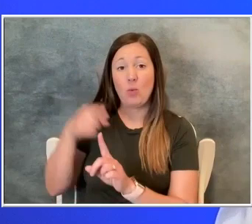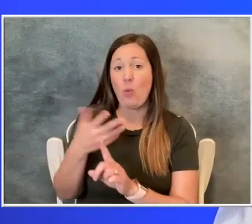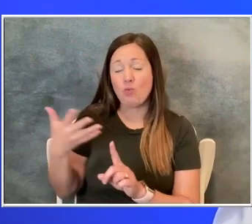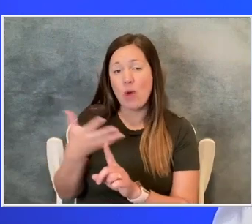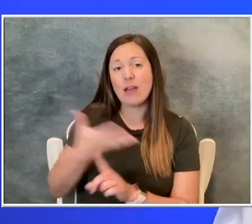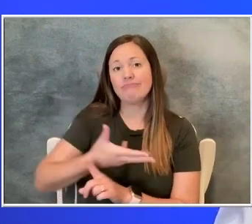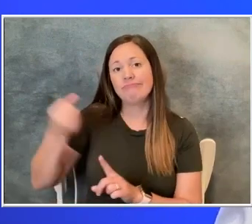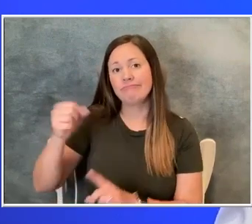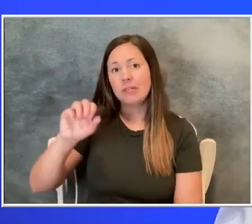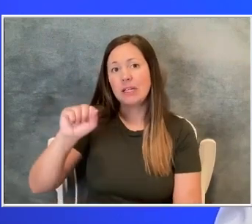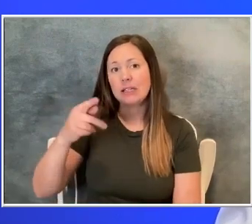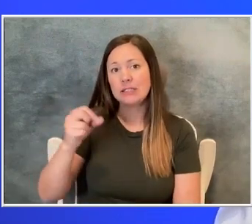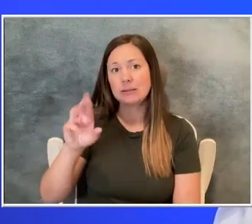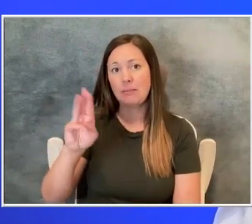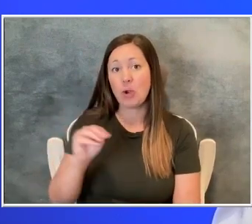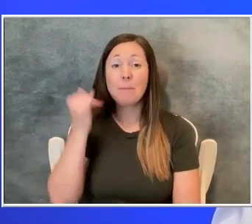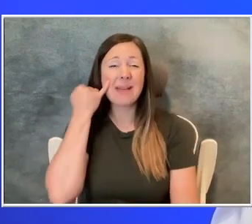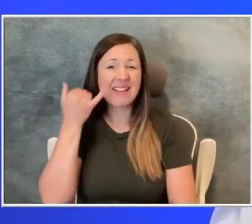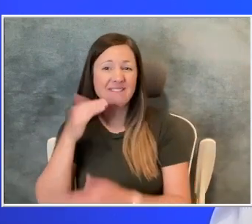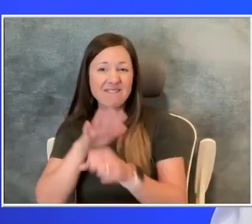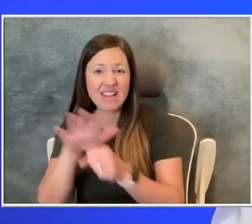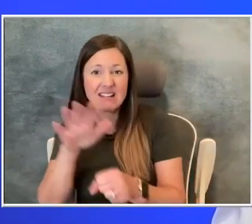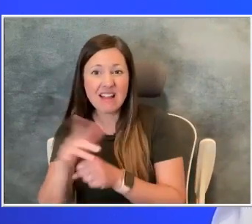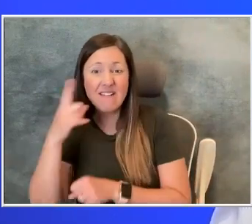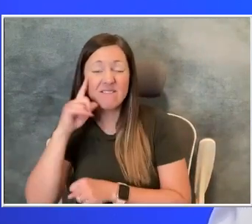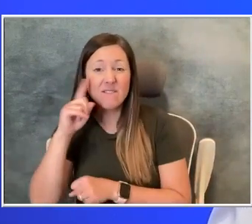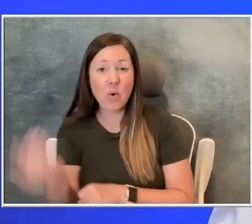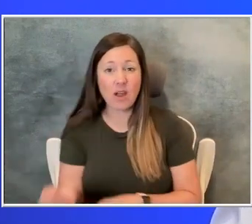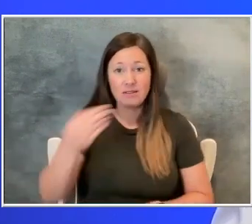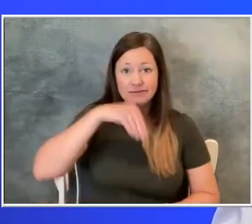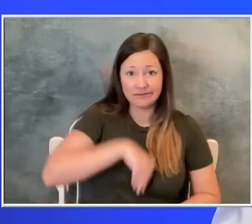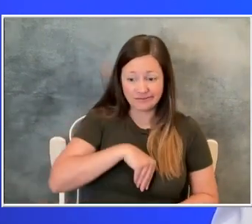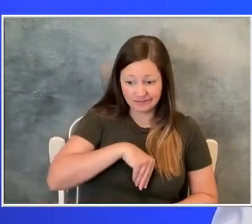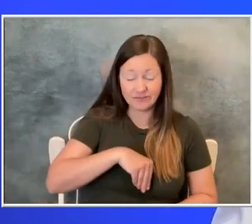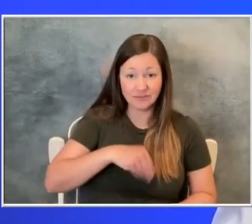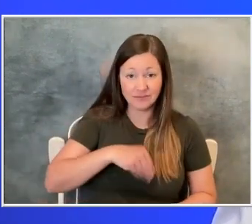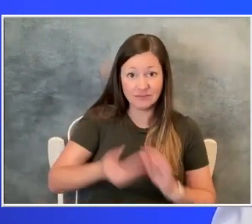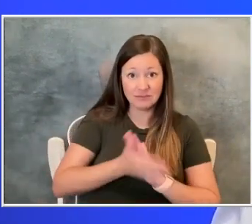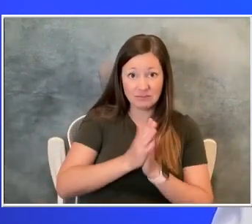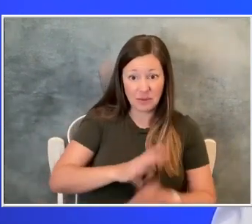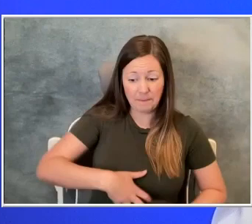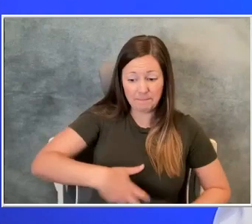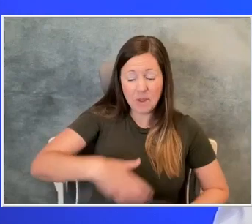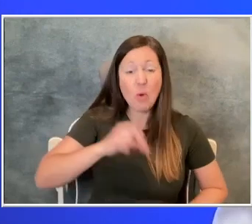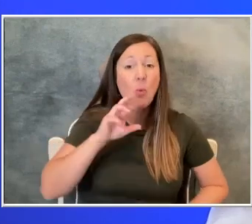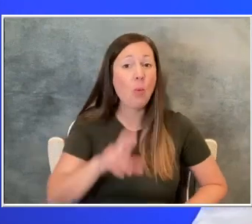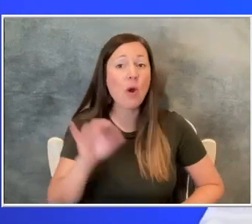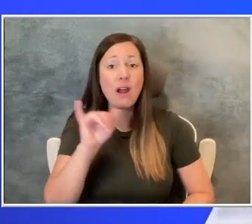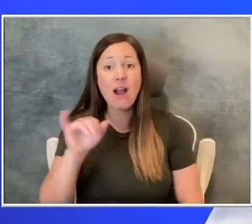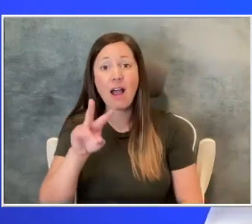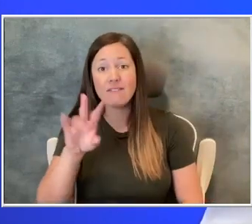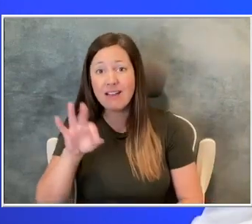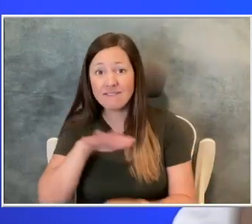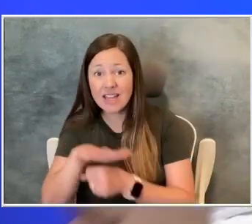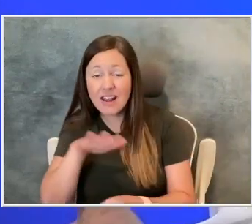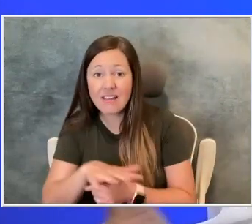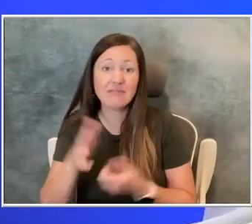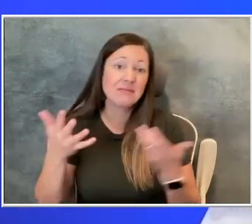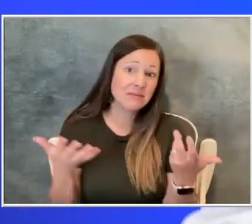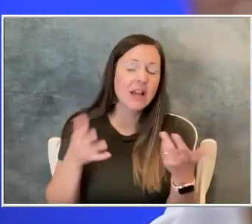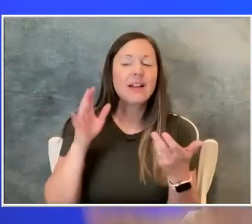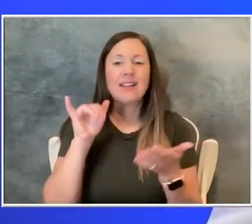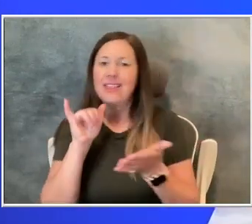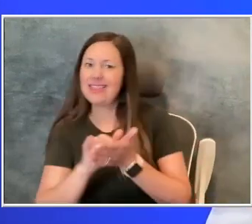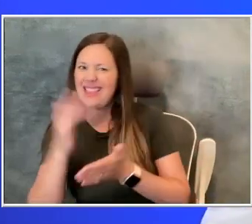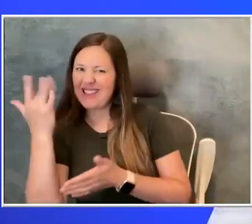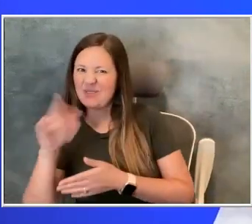for artificial insemination or IVF, in vitro fertilization, which is why the rest of my team and our team